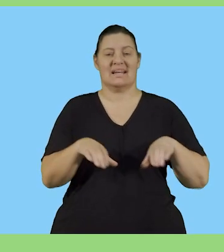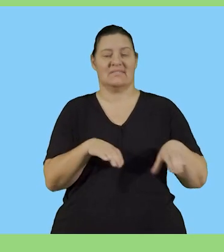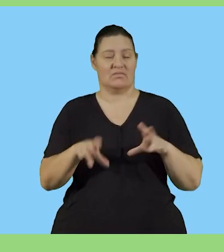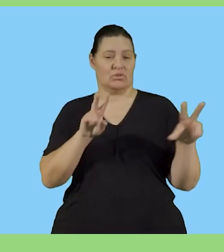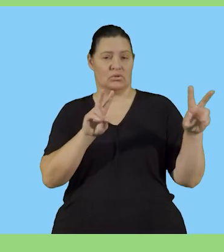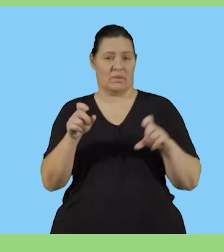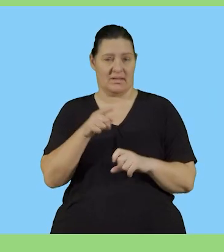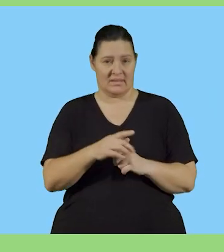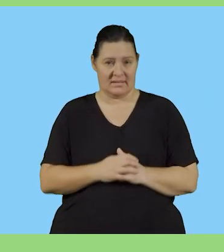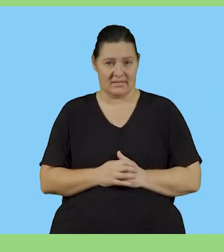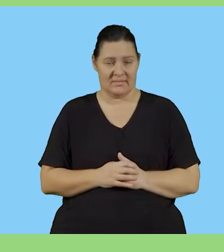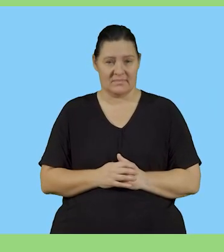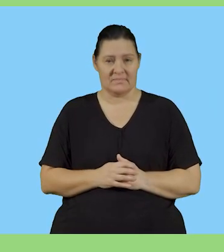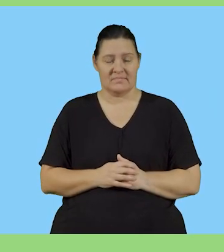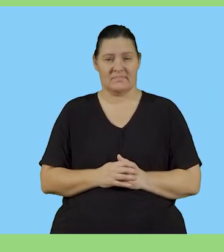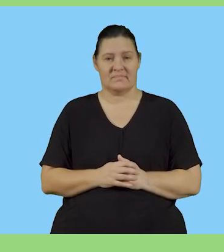this topic.